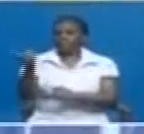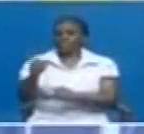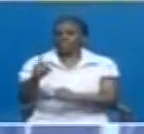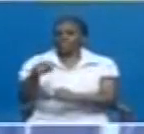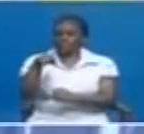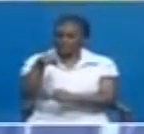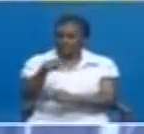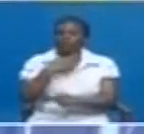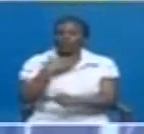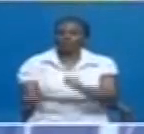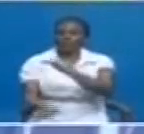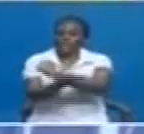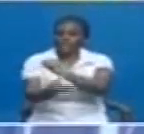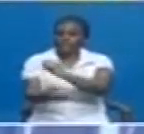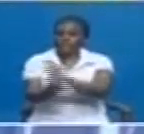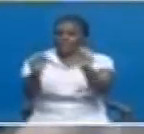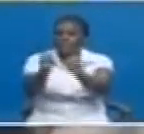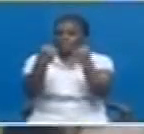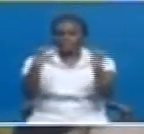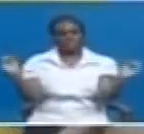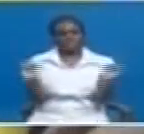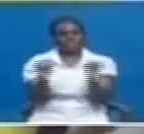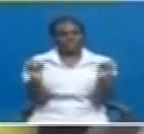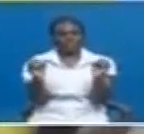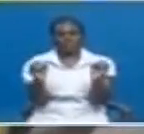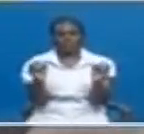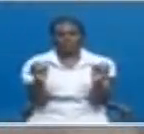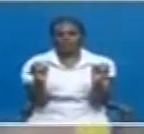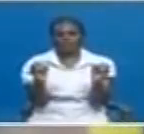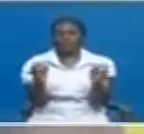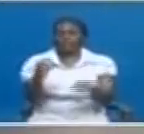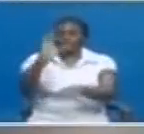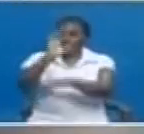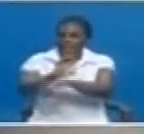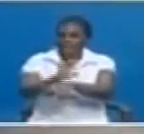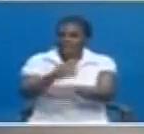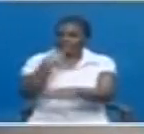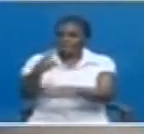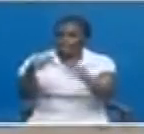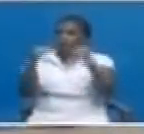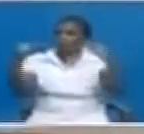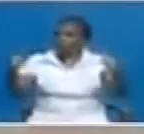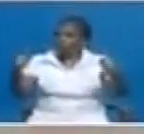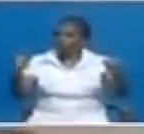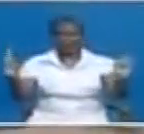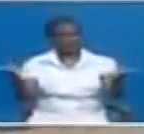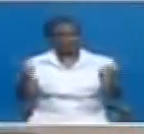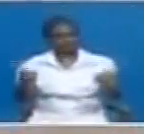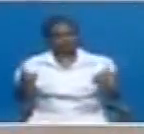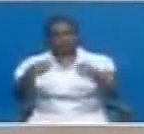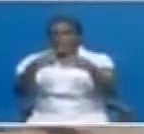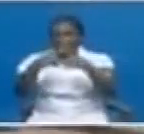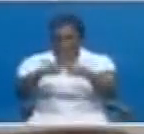air on the safety of the vaccine to enable the church to support it. The church says it is not opposed to the immunization program per